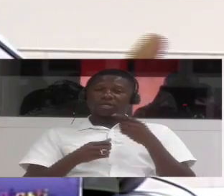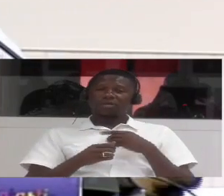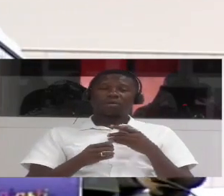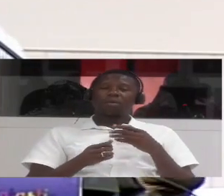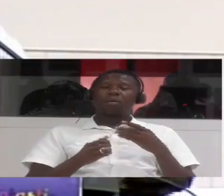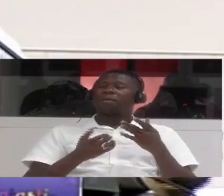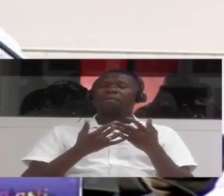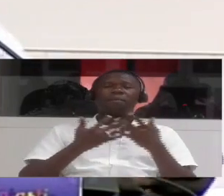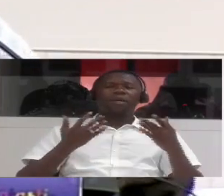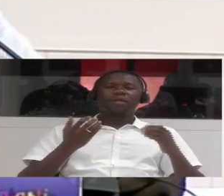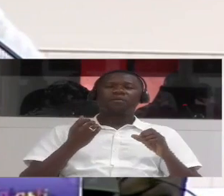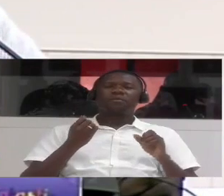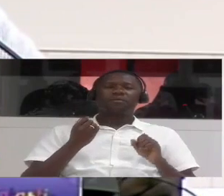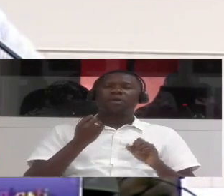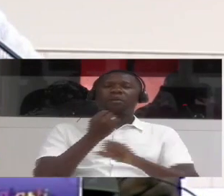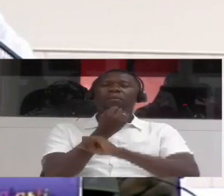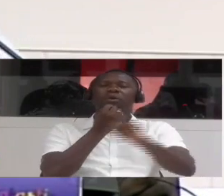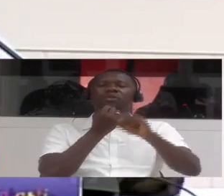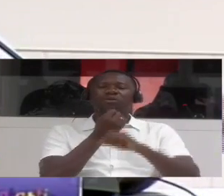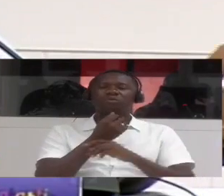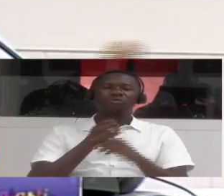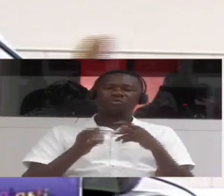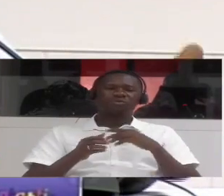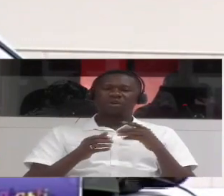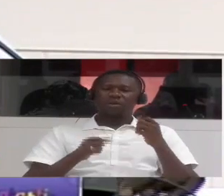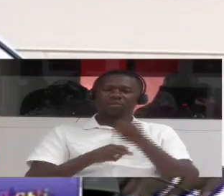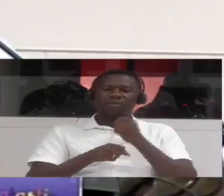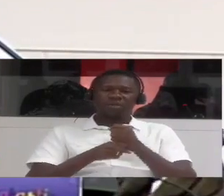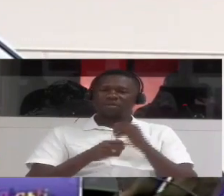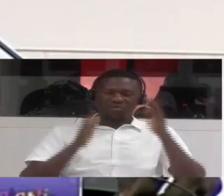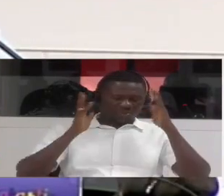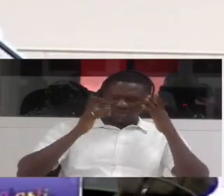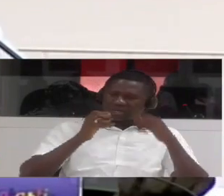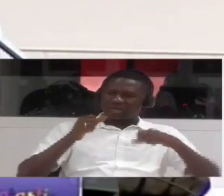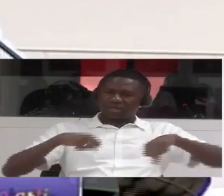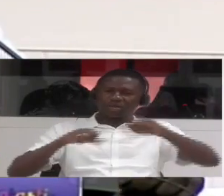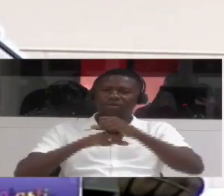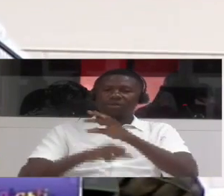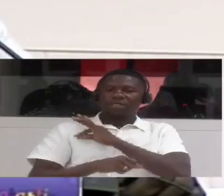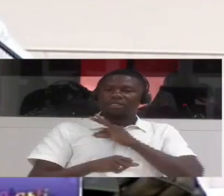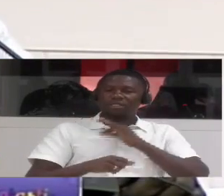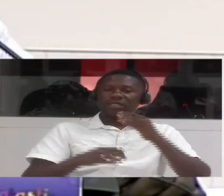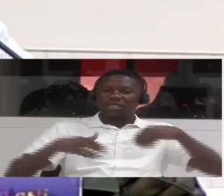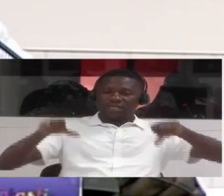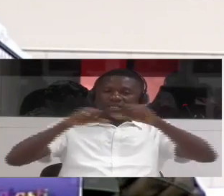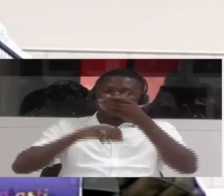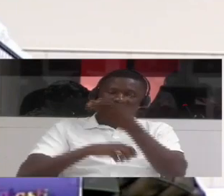bumpsters, so to speak, were causing nuisance around the tourism development area. And there